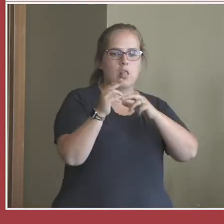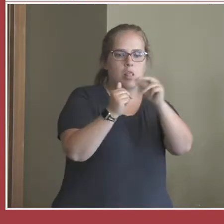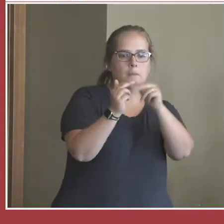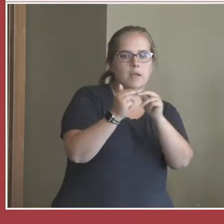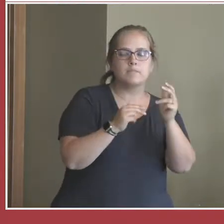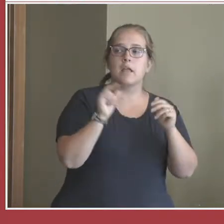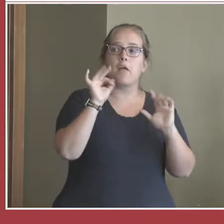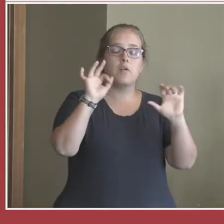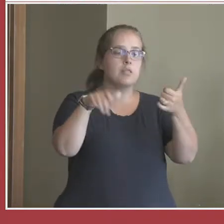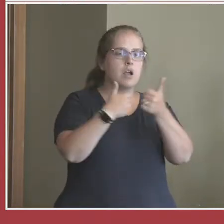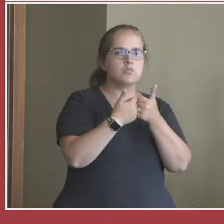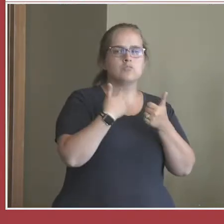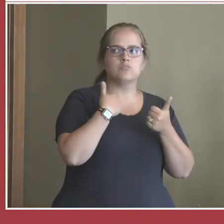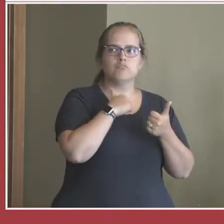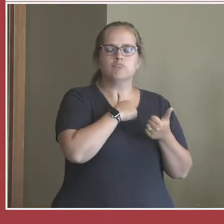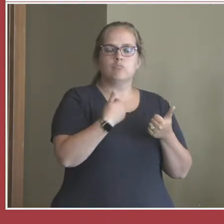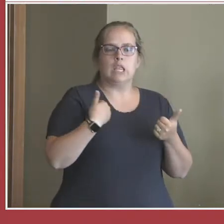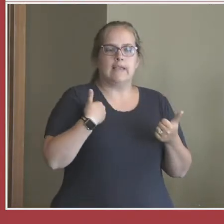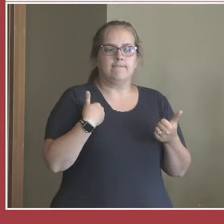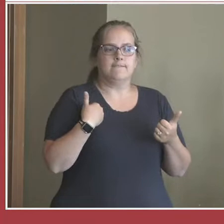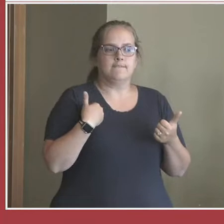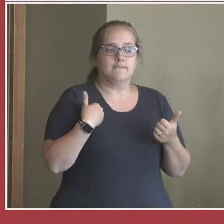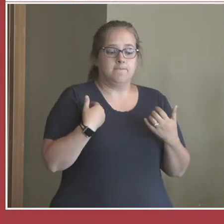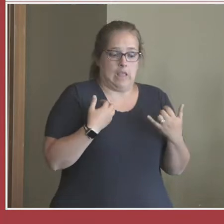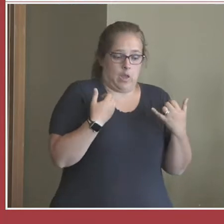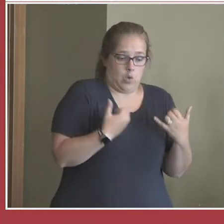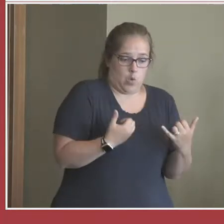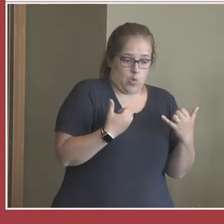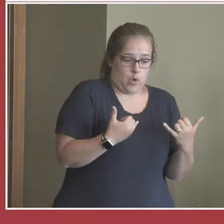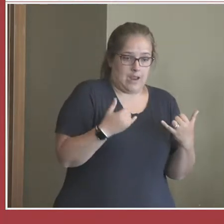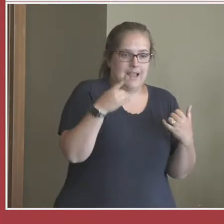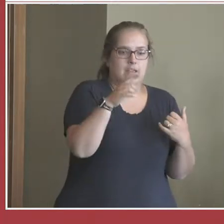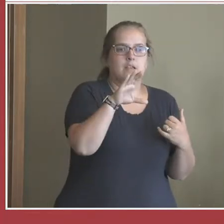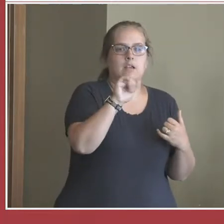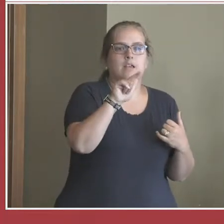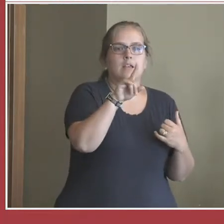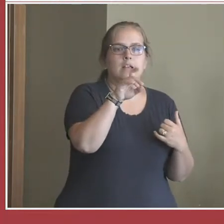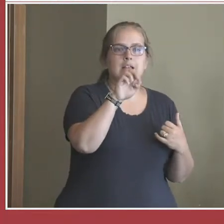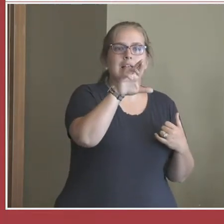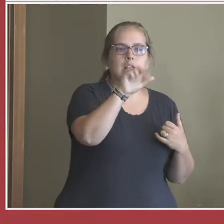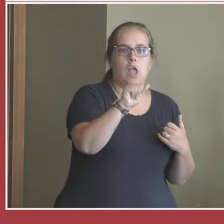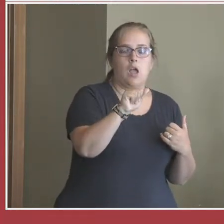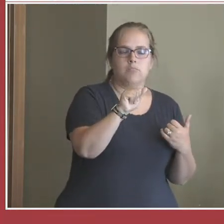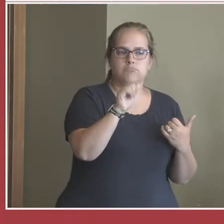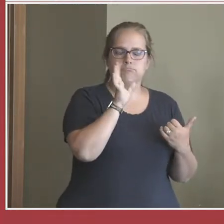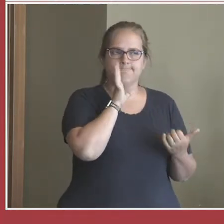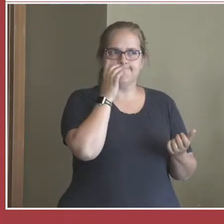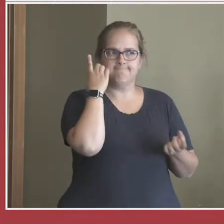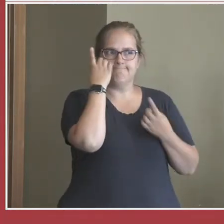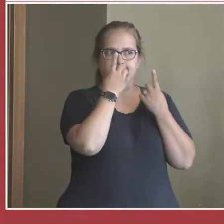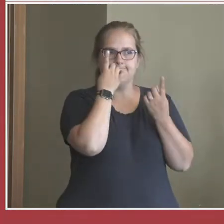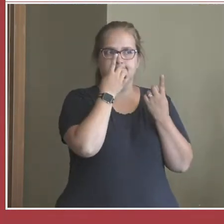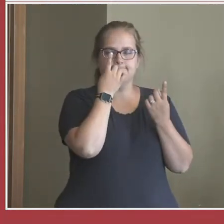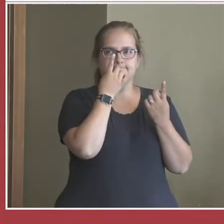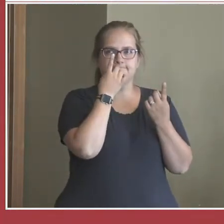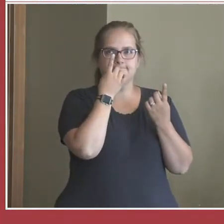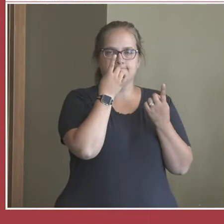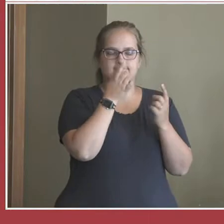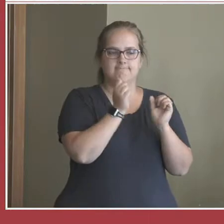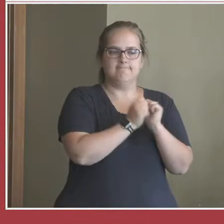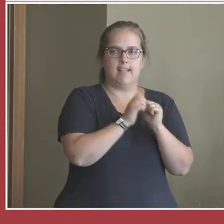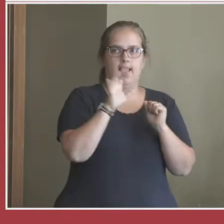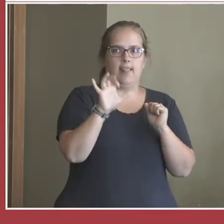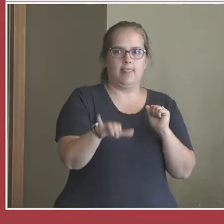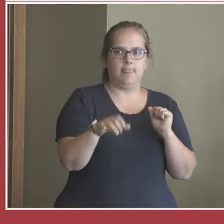whether the challenges that we're having currently at Caldera are being taken into effect with this, or taking into